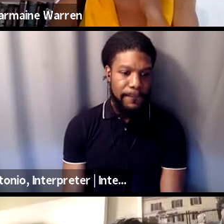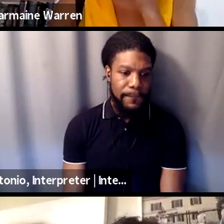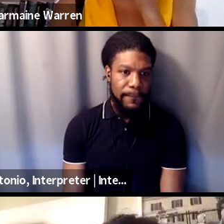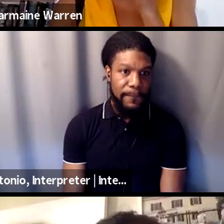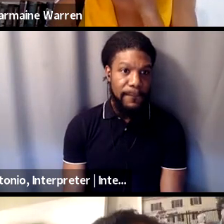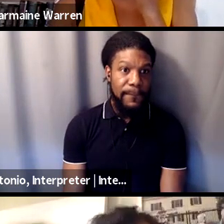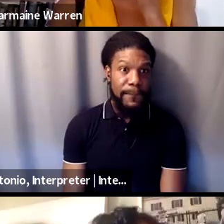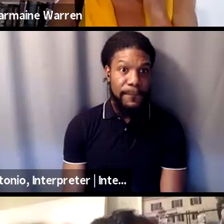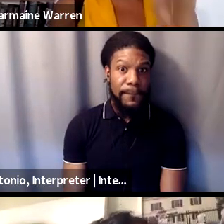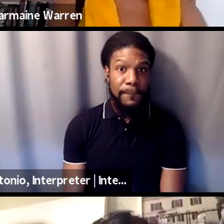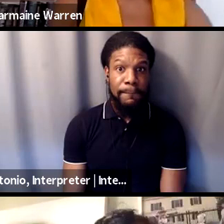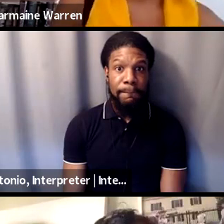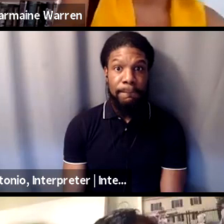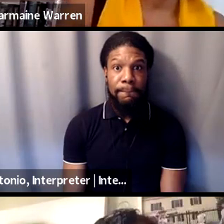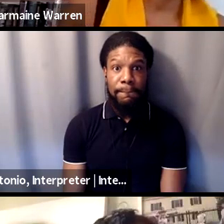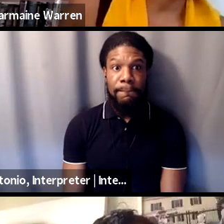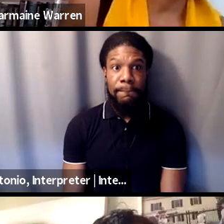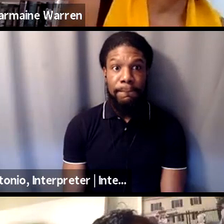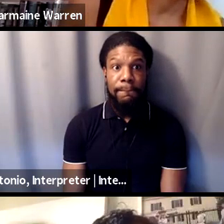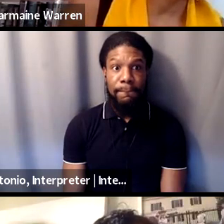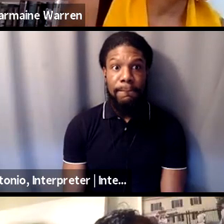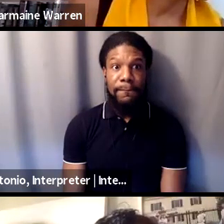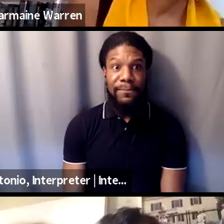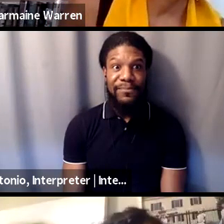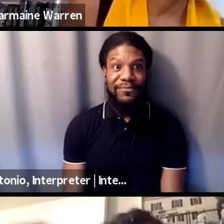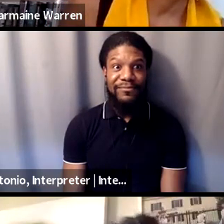Okay, I believe we're live.